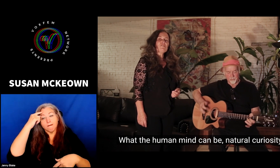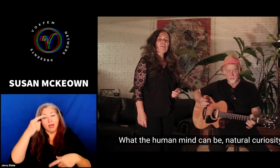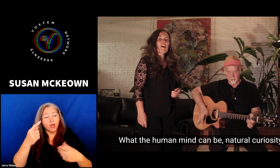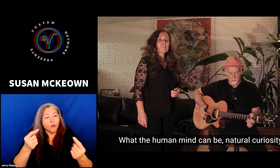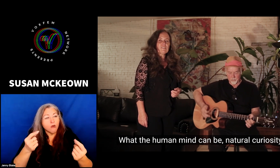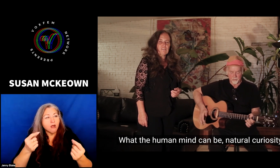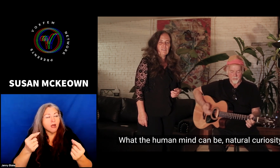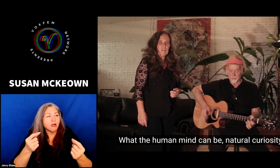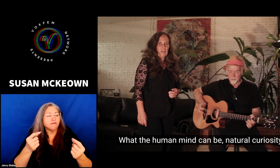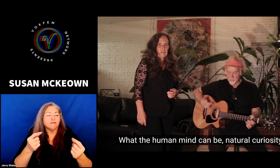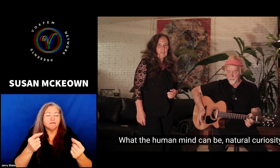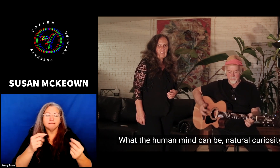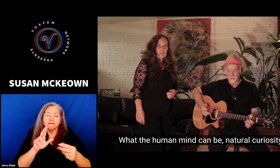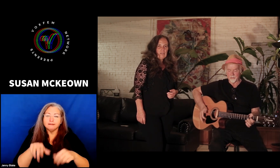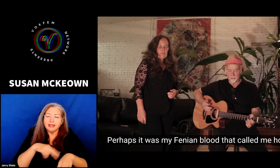natural curiosity.